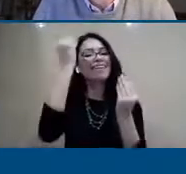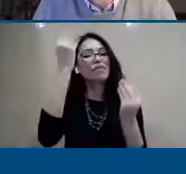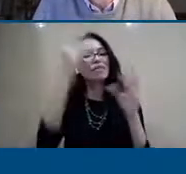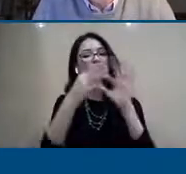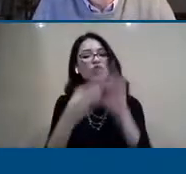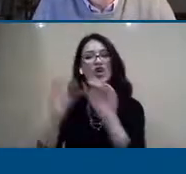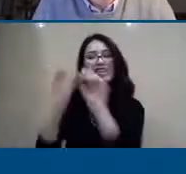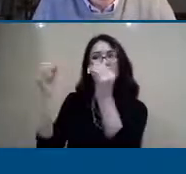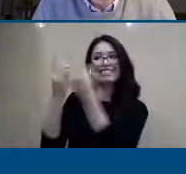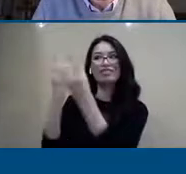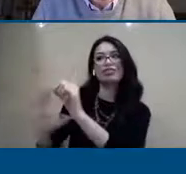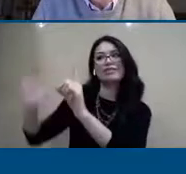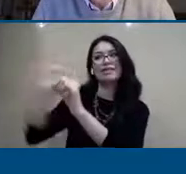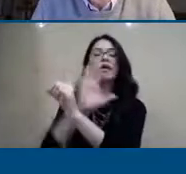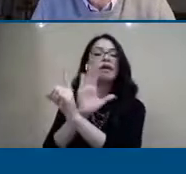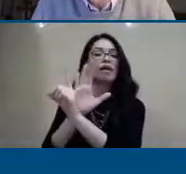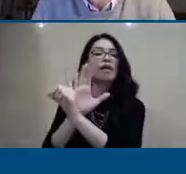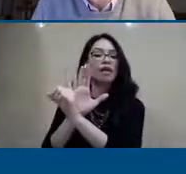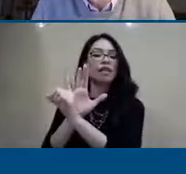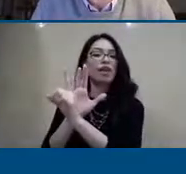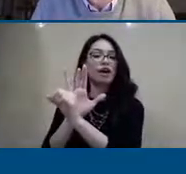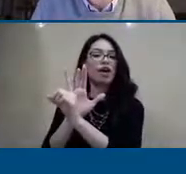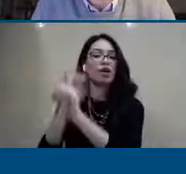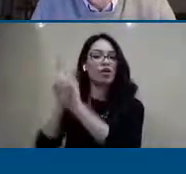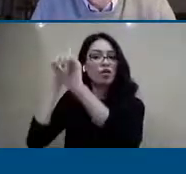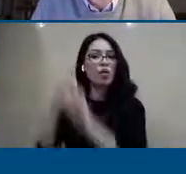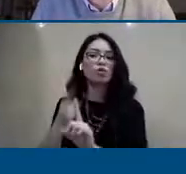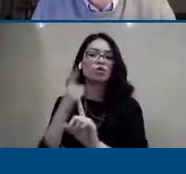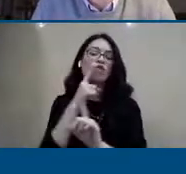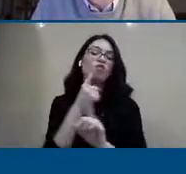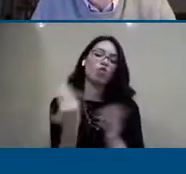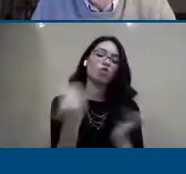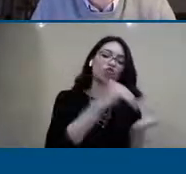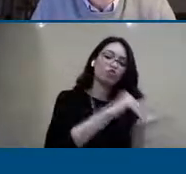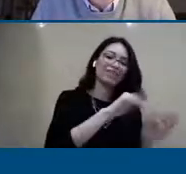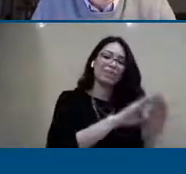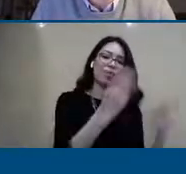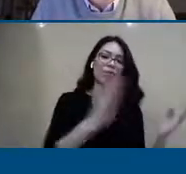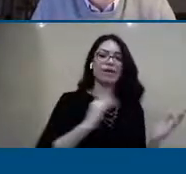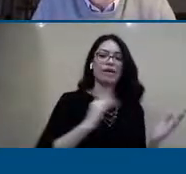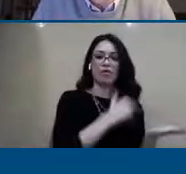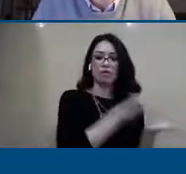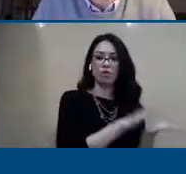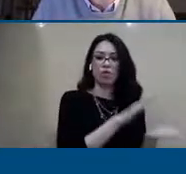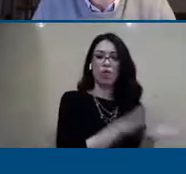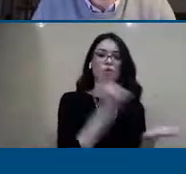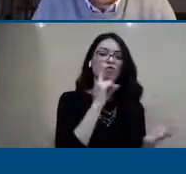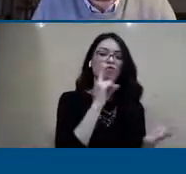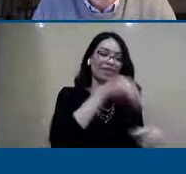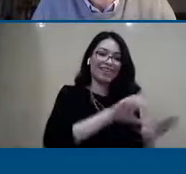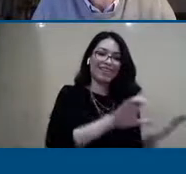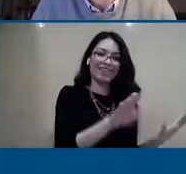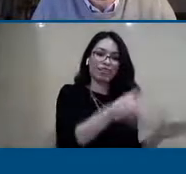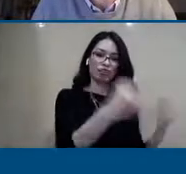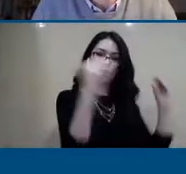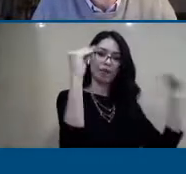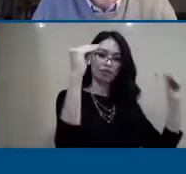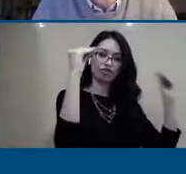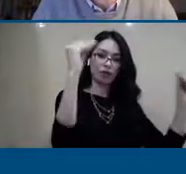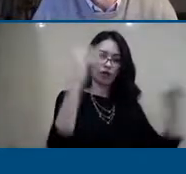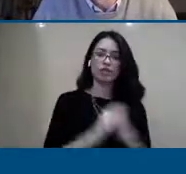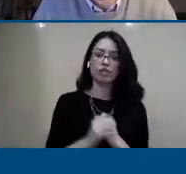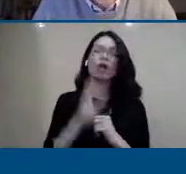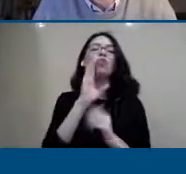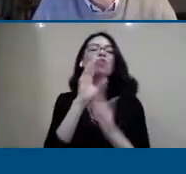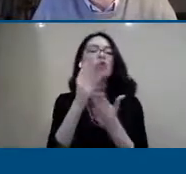to support distance learning and to reopen our schools for in-person instruction by reviewing our Safe Steps to Safe Schools